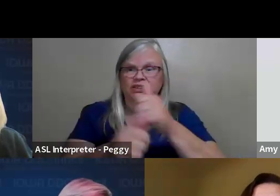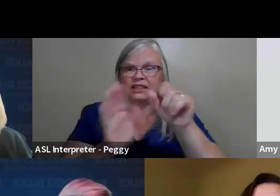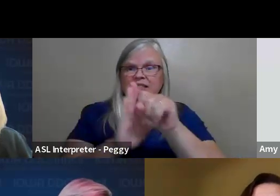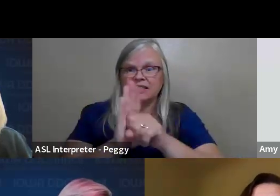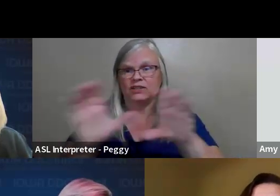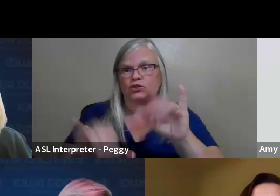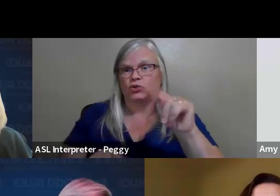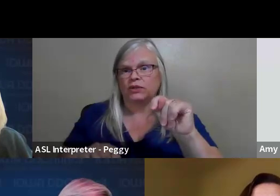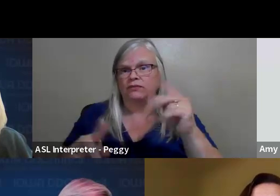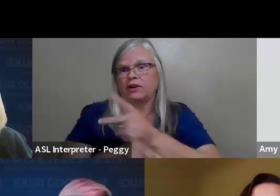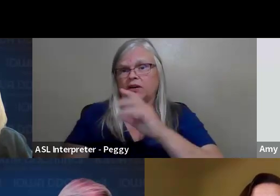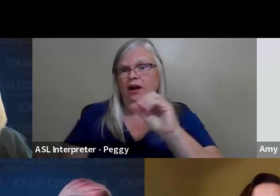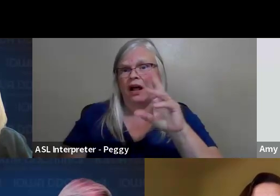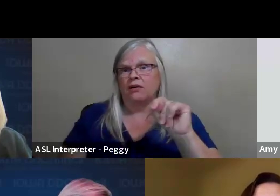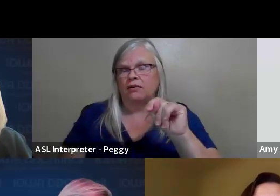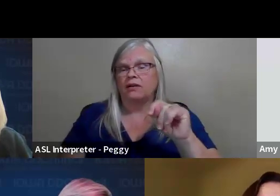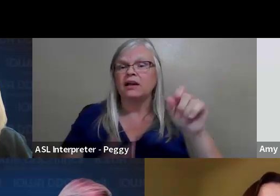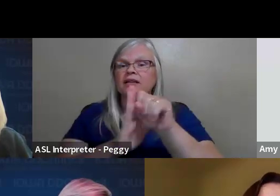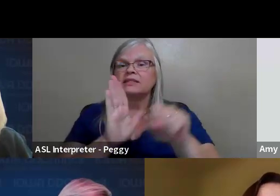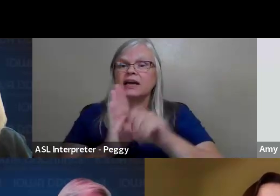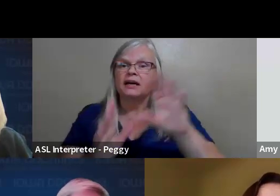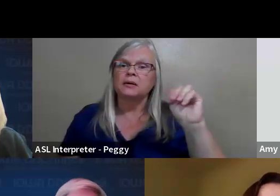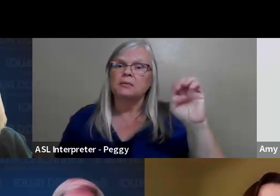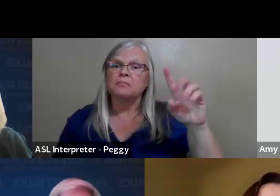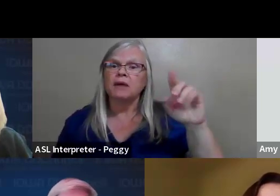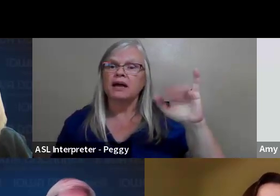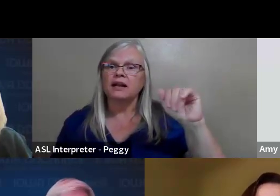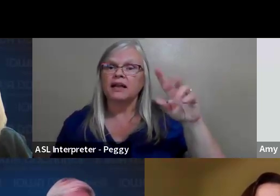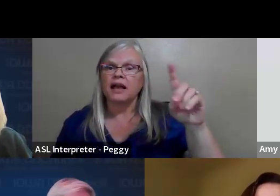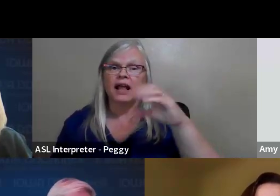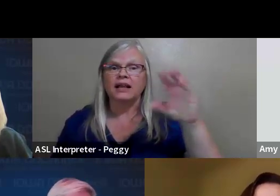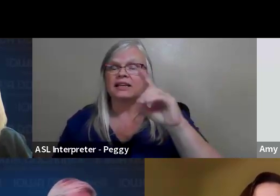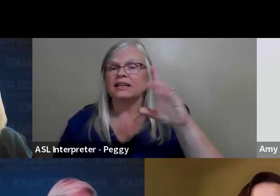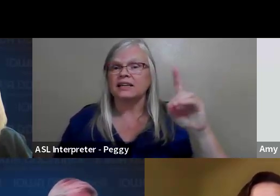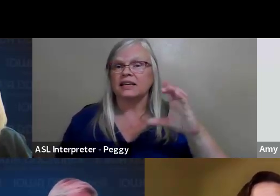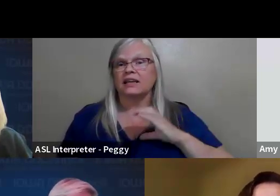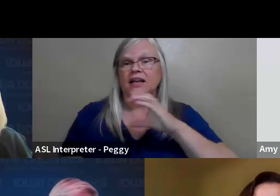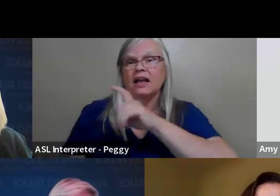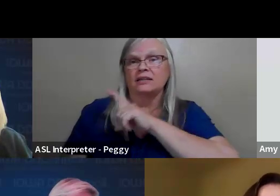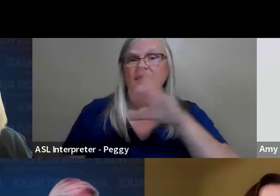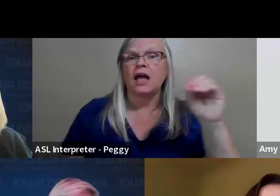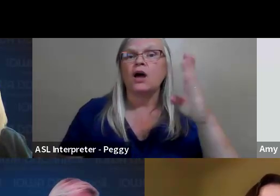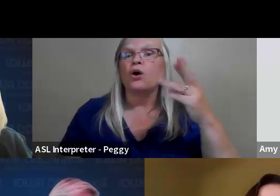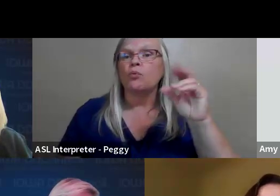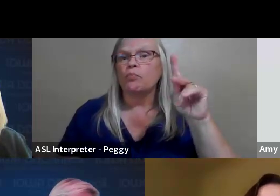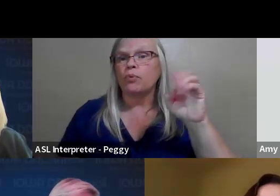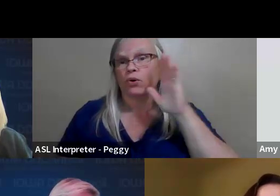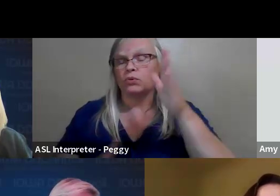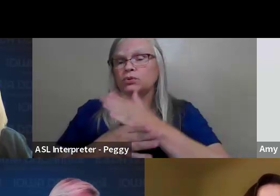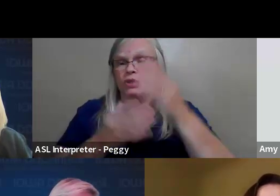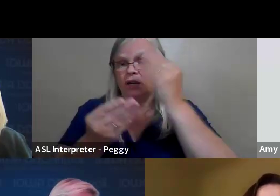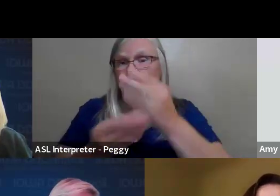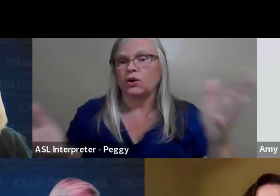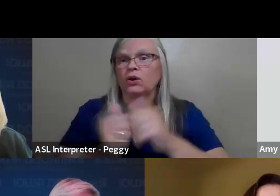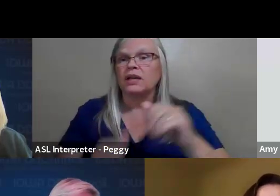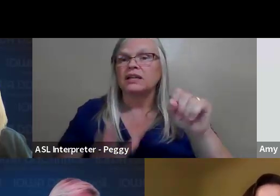why state Medicaid directors and state DD councils are so frustrated. Brooke will tell you that state